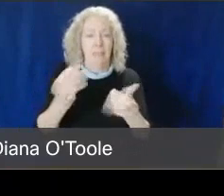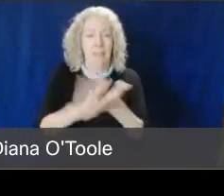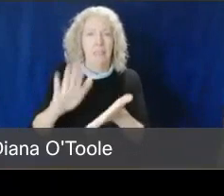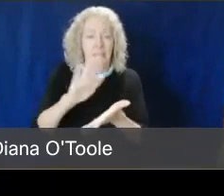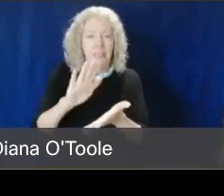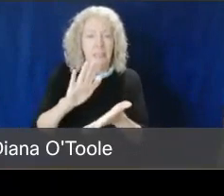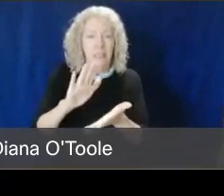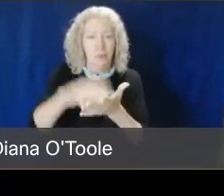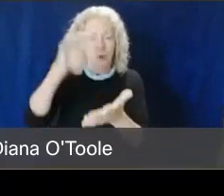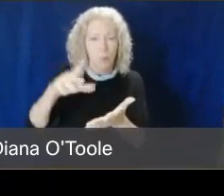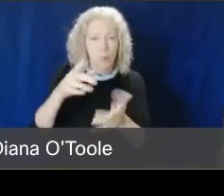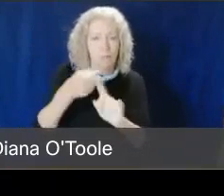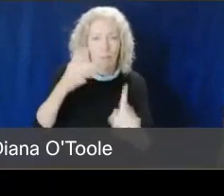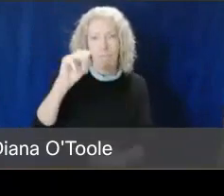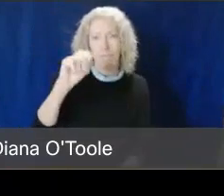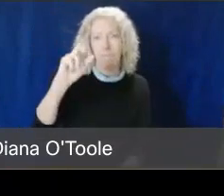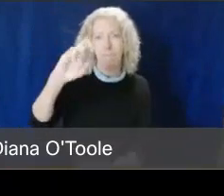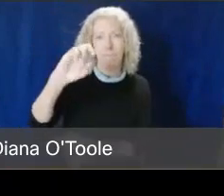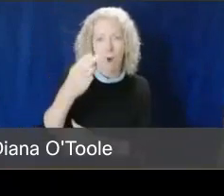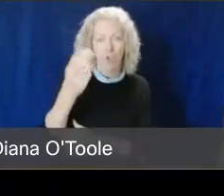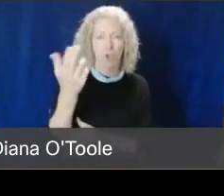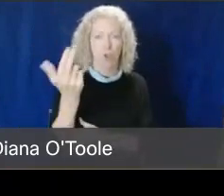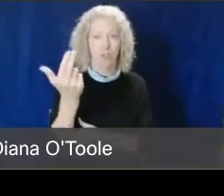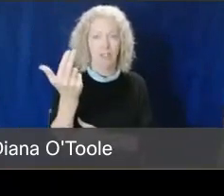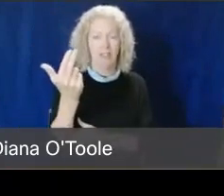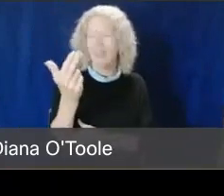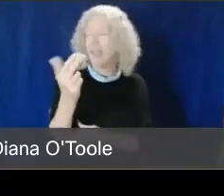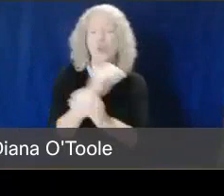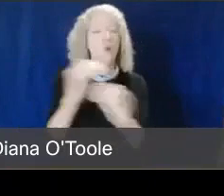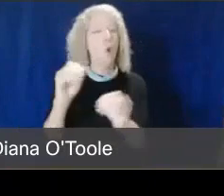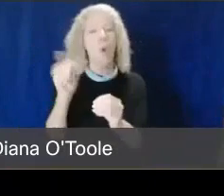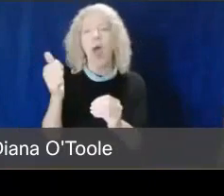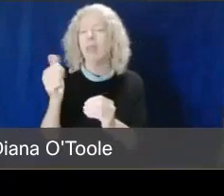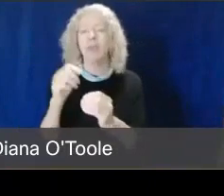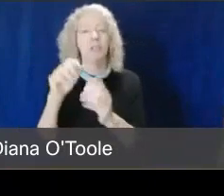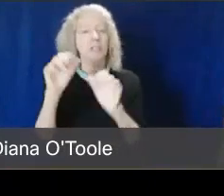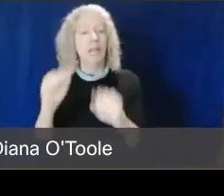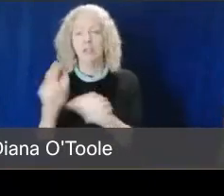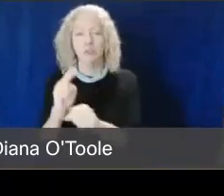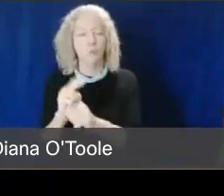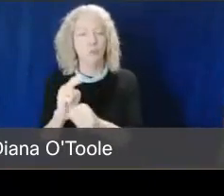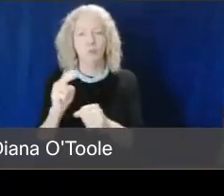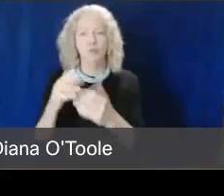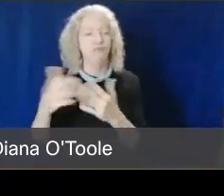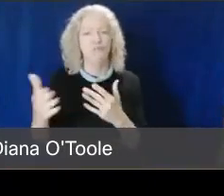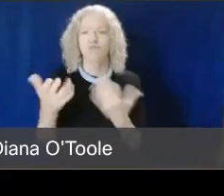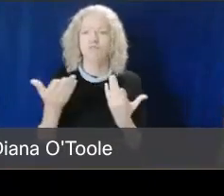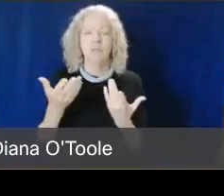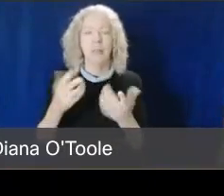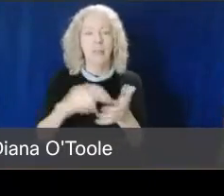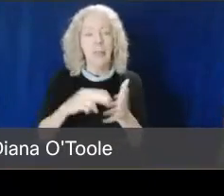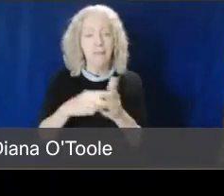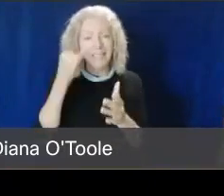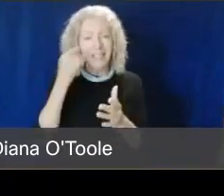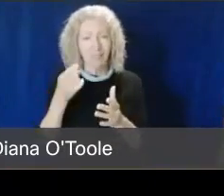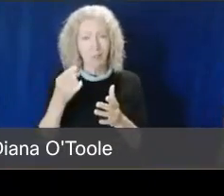And no one else has access to these funds. So if you were taking PPCC online